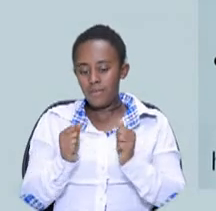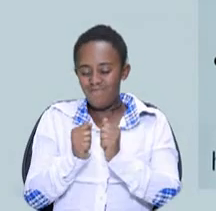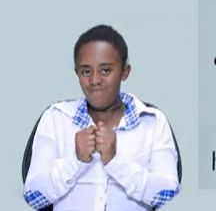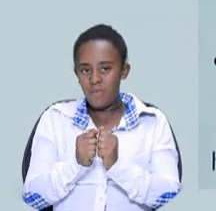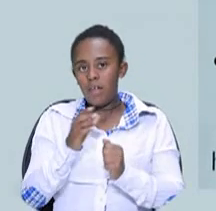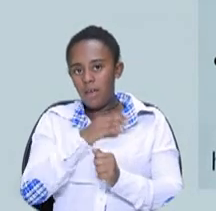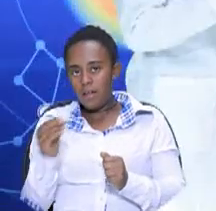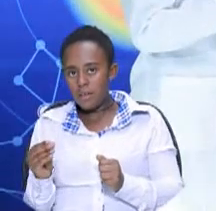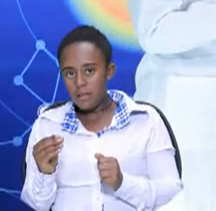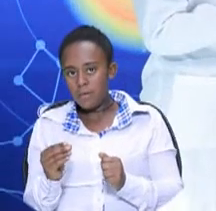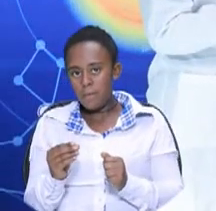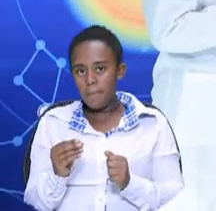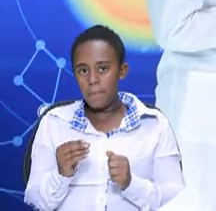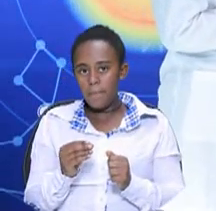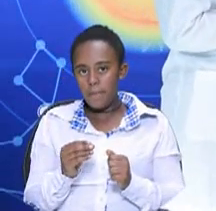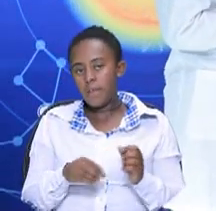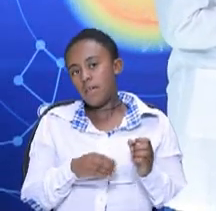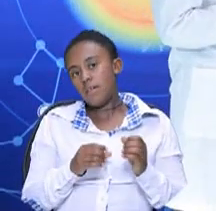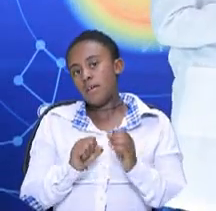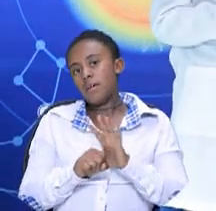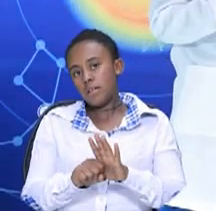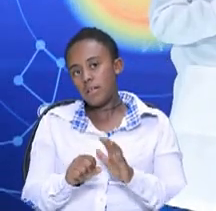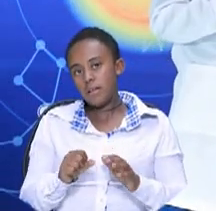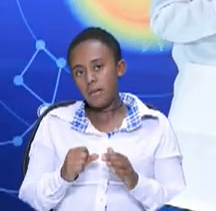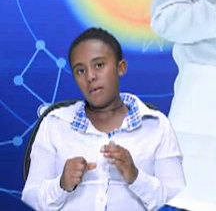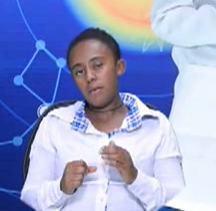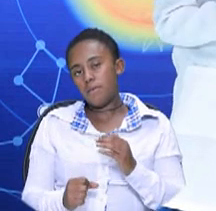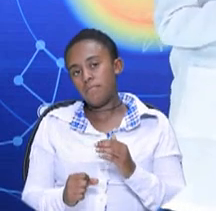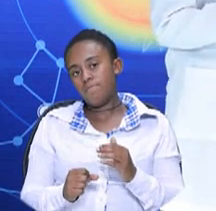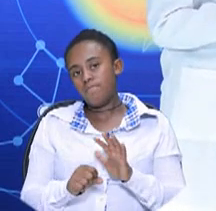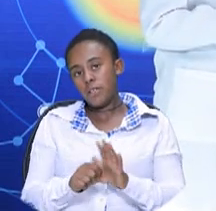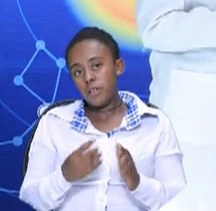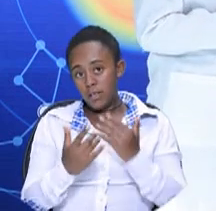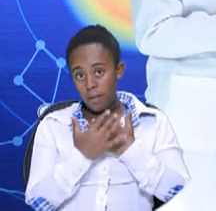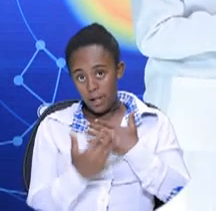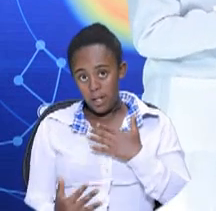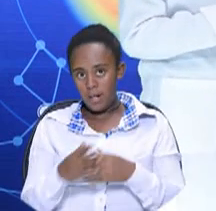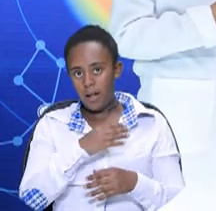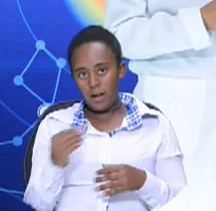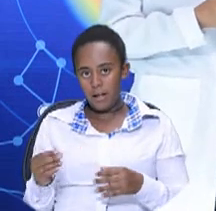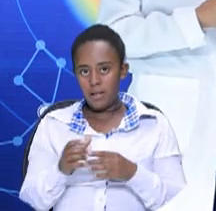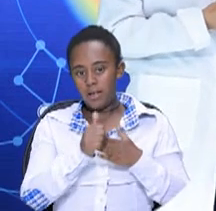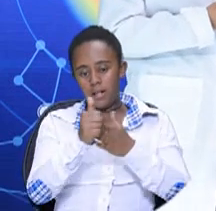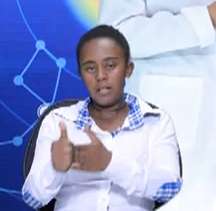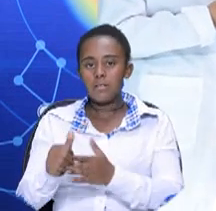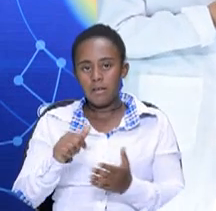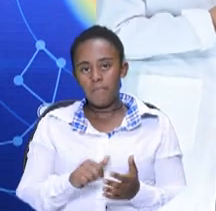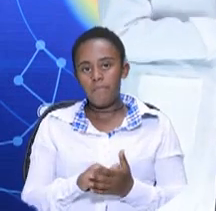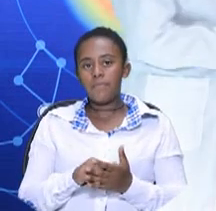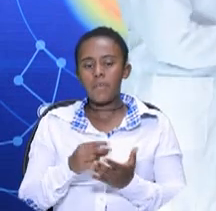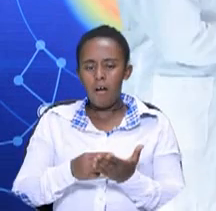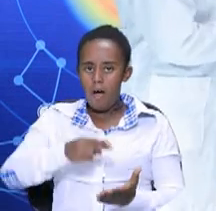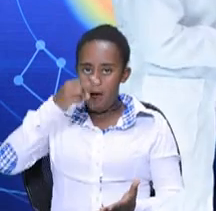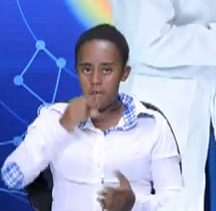they contract, they exert pressure on the blood, and this leads to have high